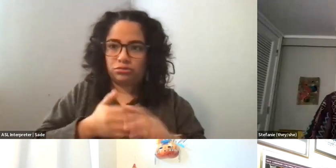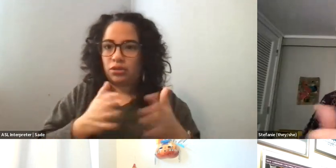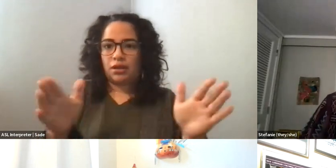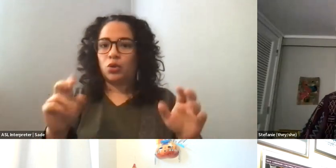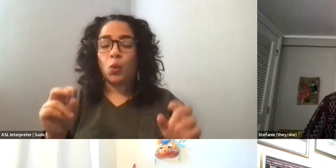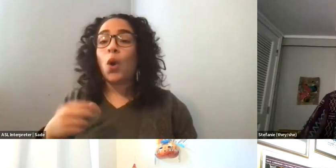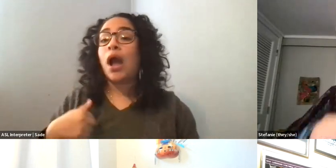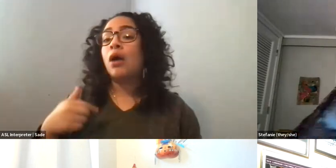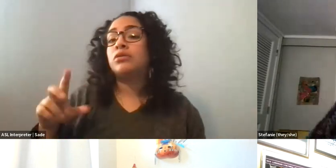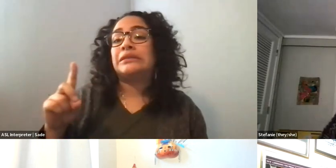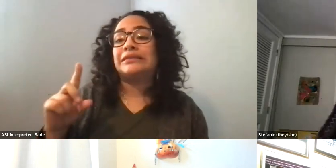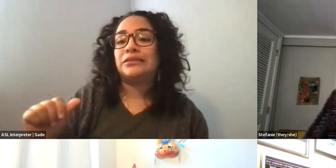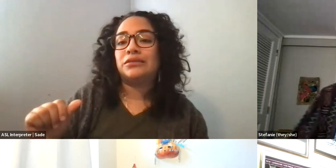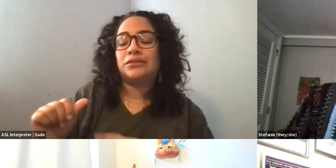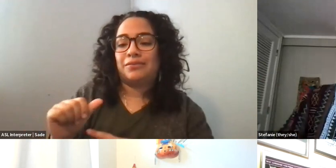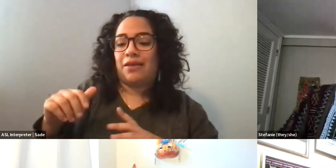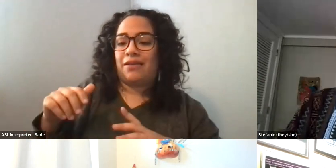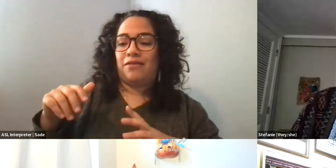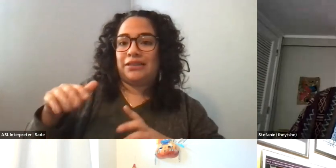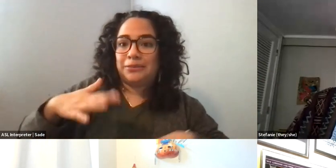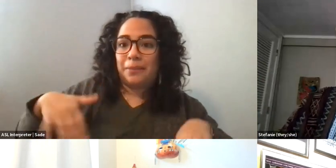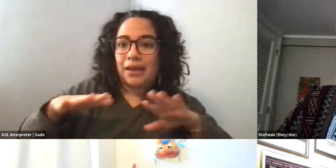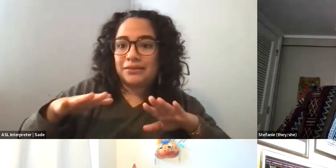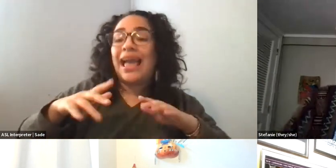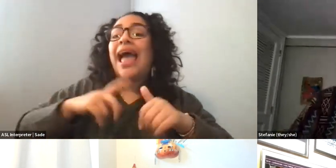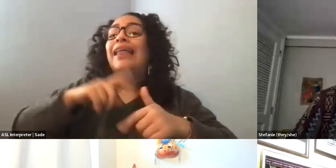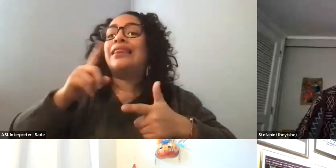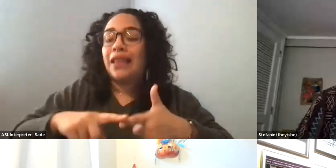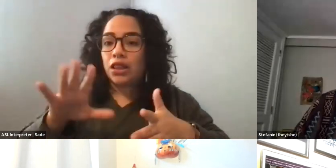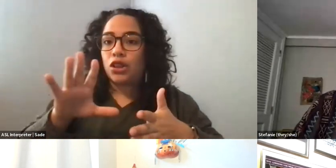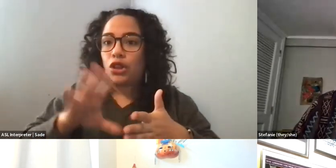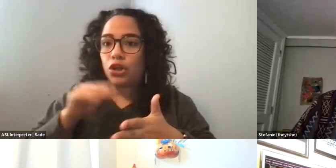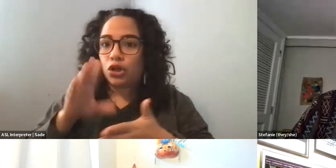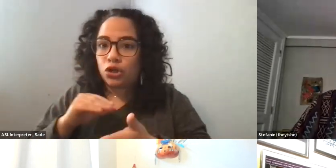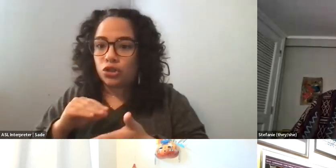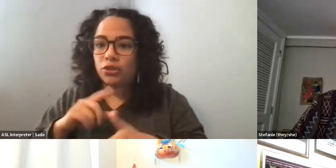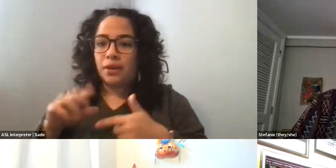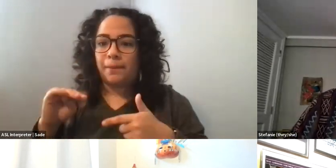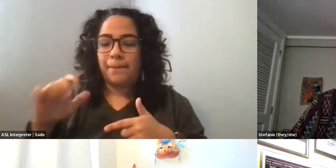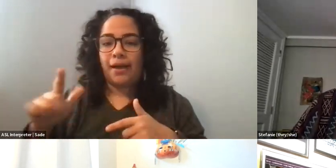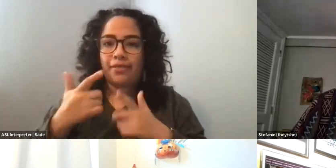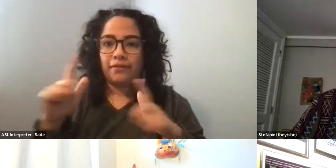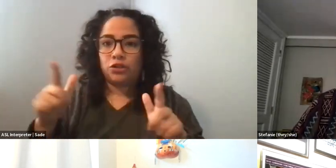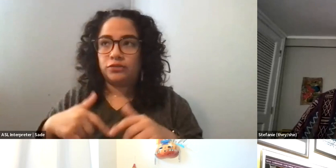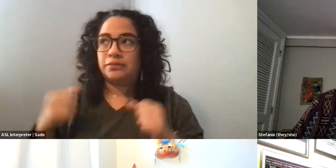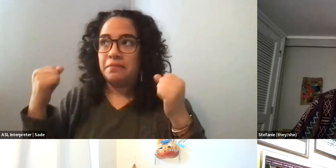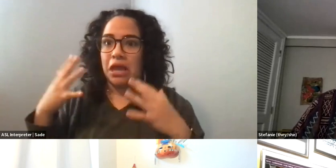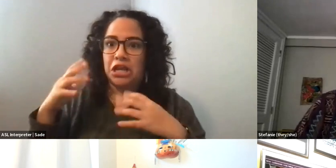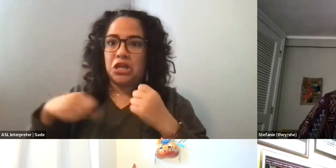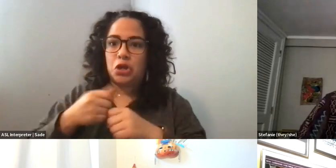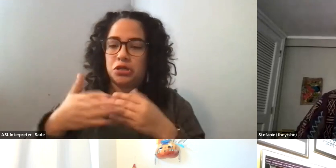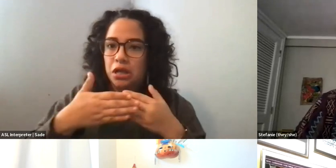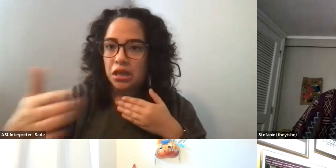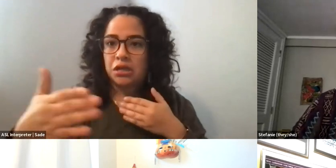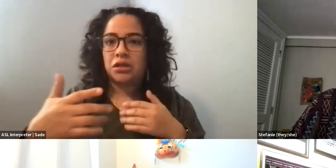disability spaces and then learned about MAD liberation after years of